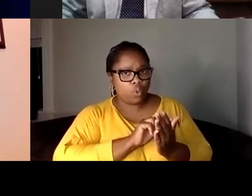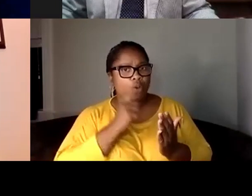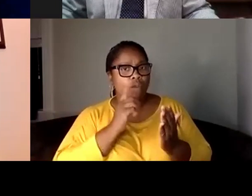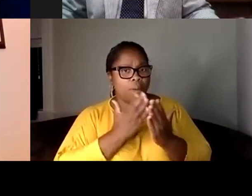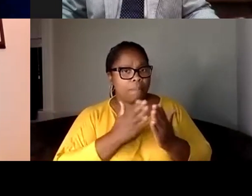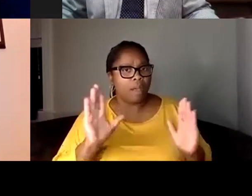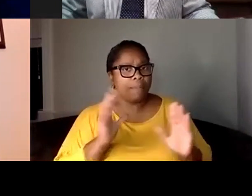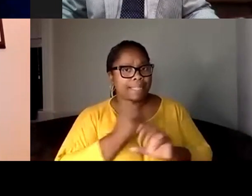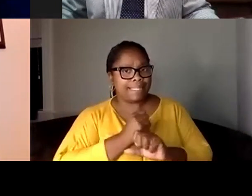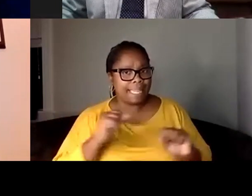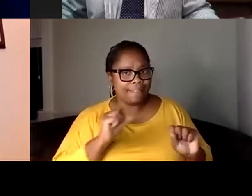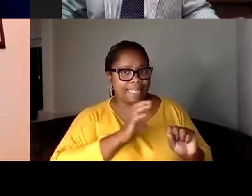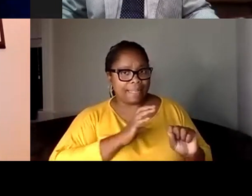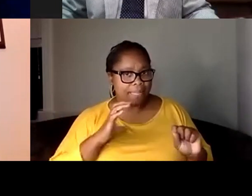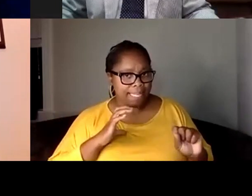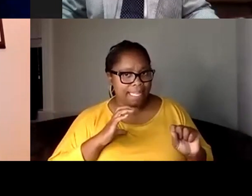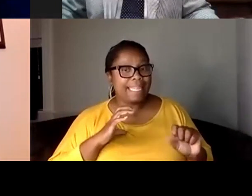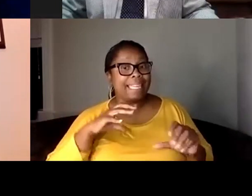Safety Committee within the Assembly.